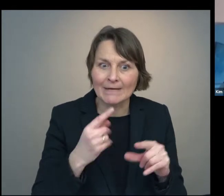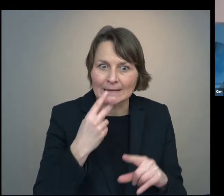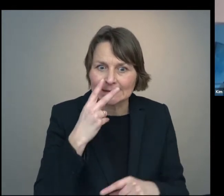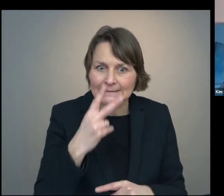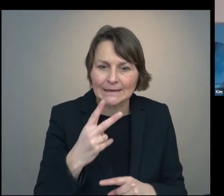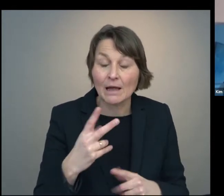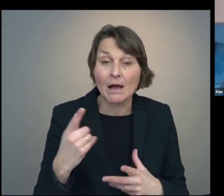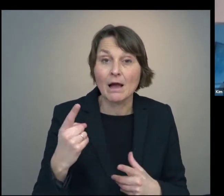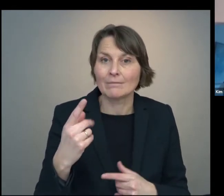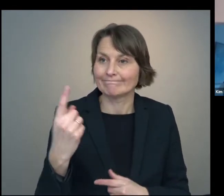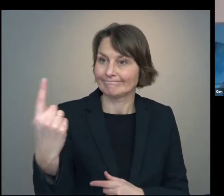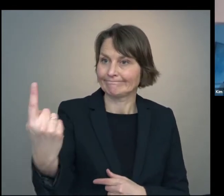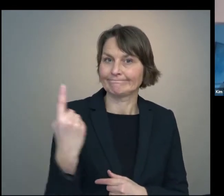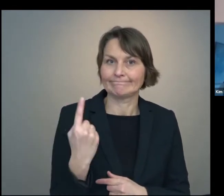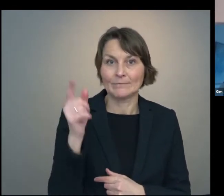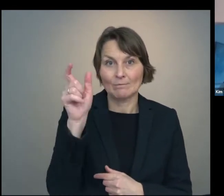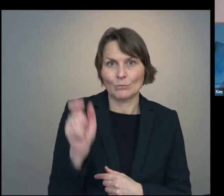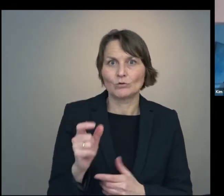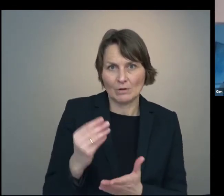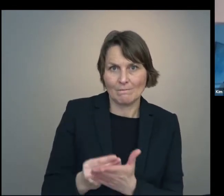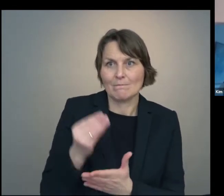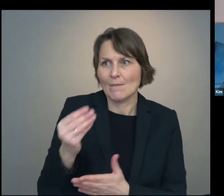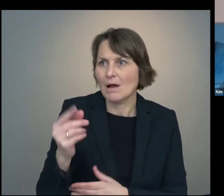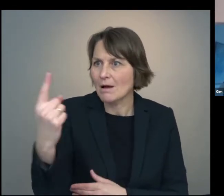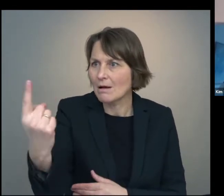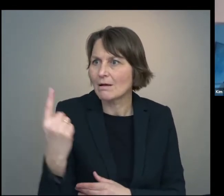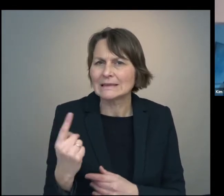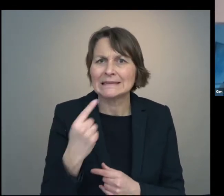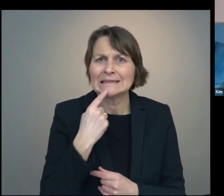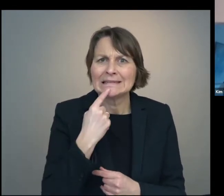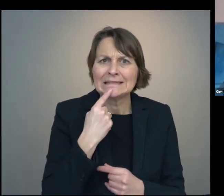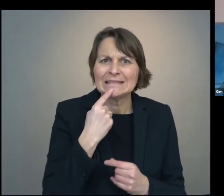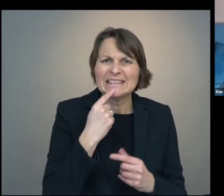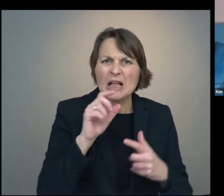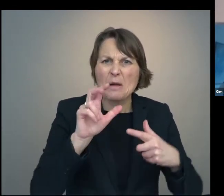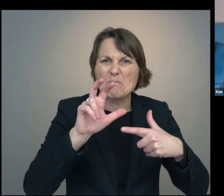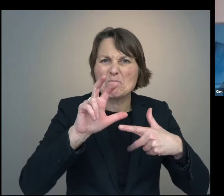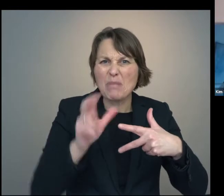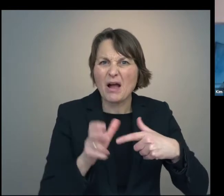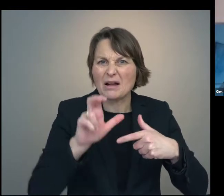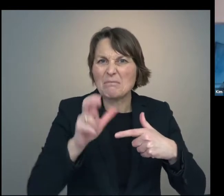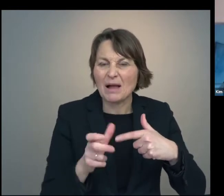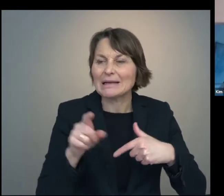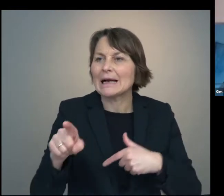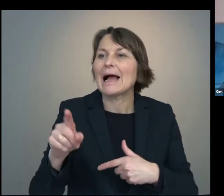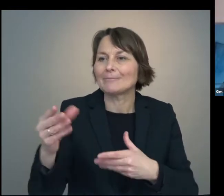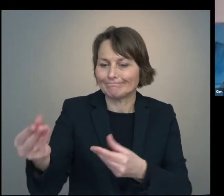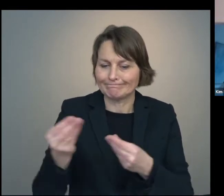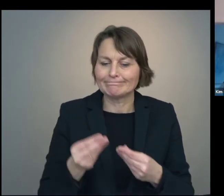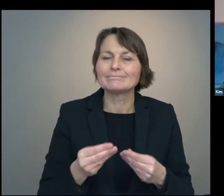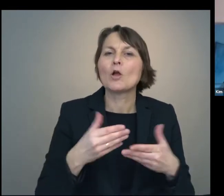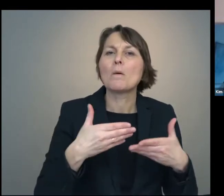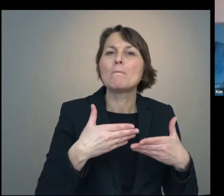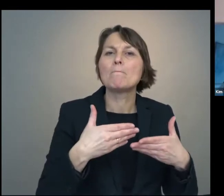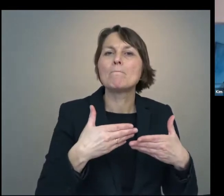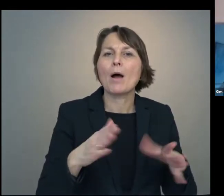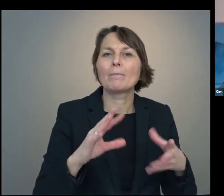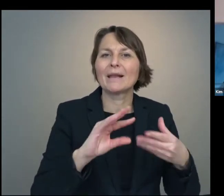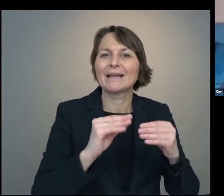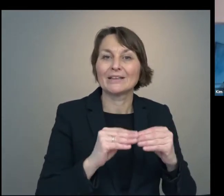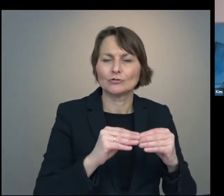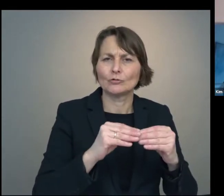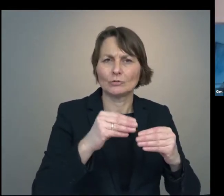get an issue from a client and they figure out that this is actually a bug somewhere or something, they will put it on the same public issue tracker. So there's